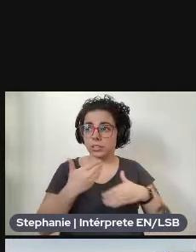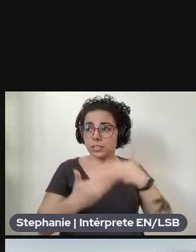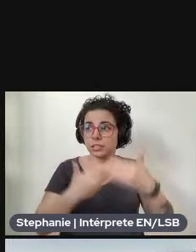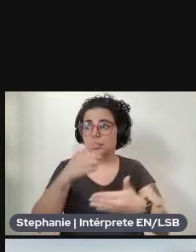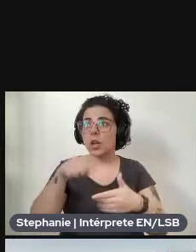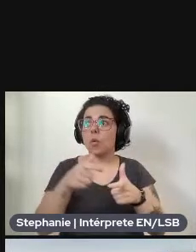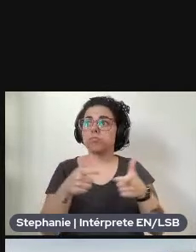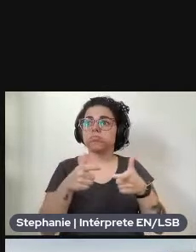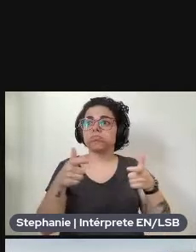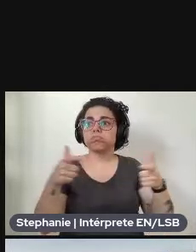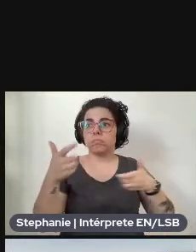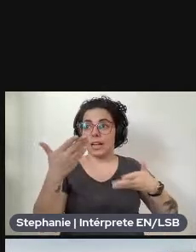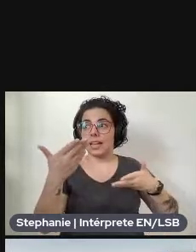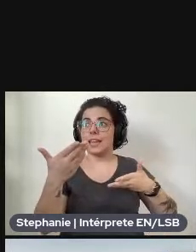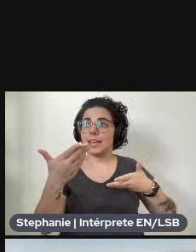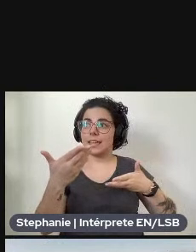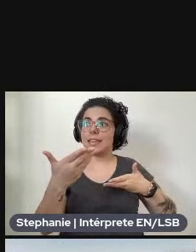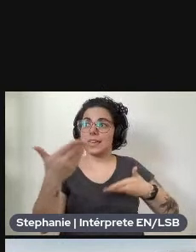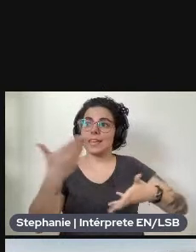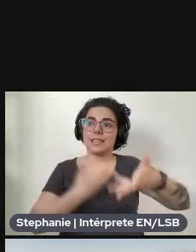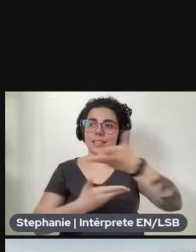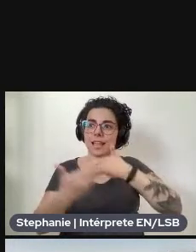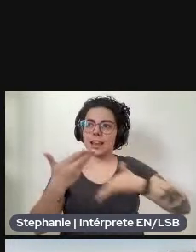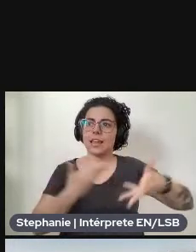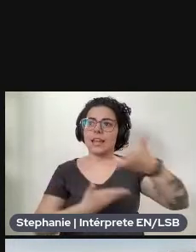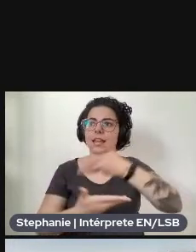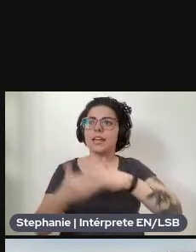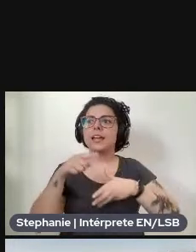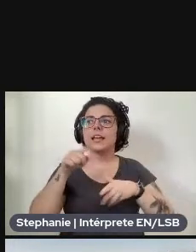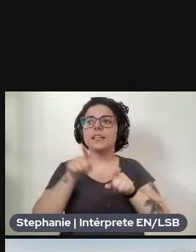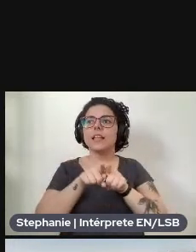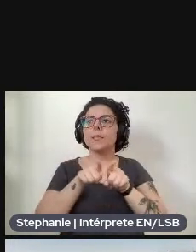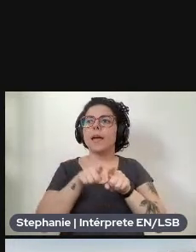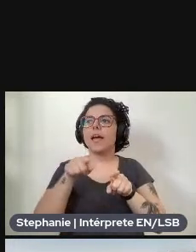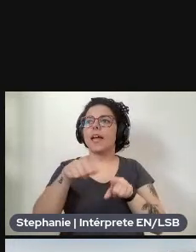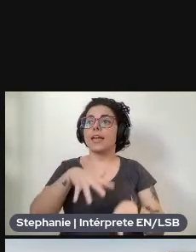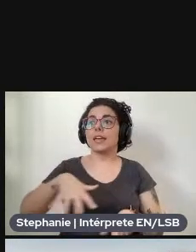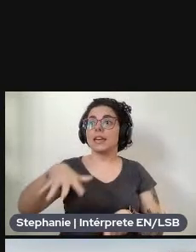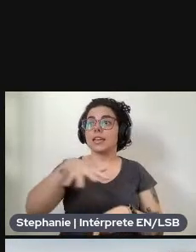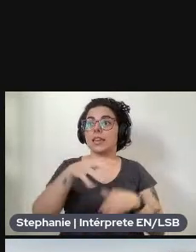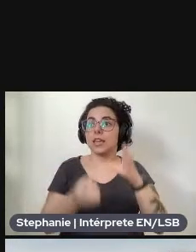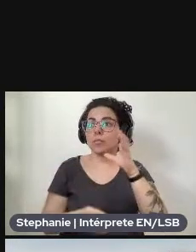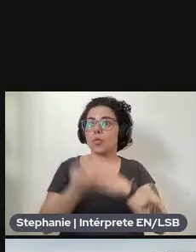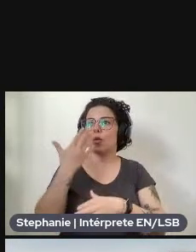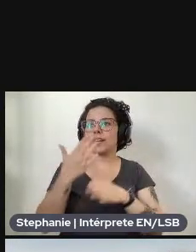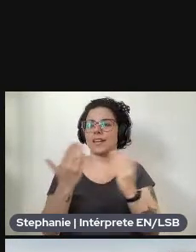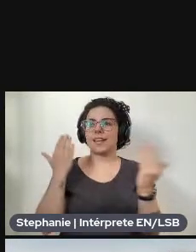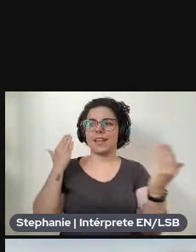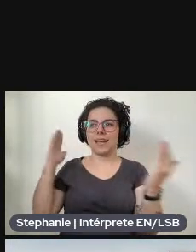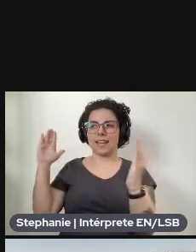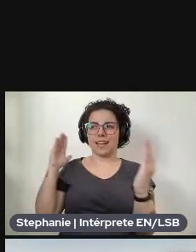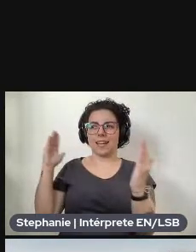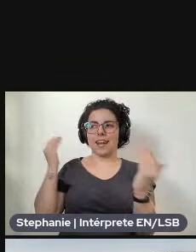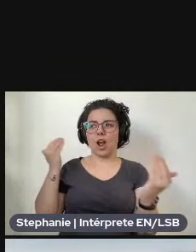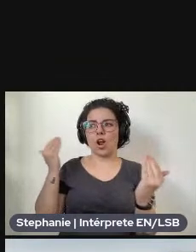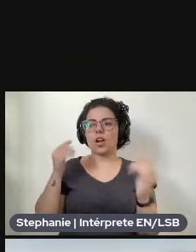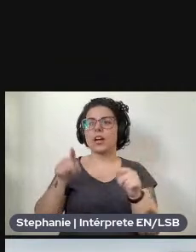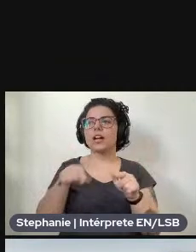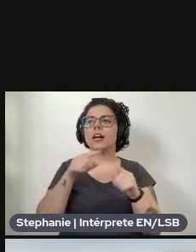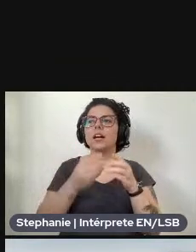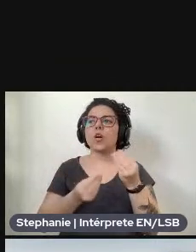also converged with the then emerging field of diachronic construction grammar or construction grammar in